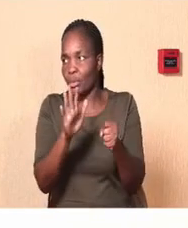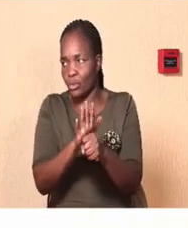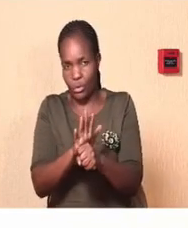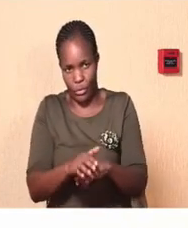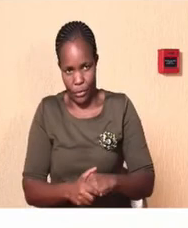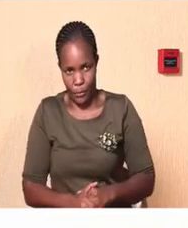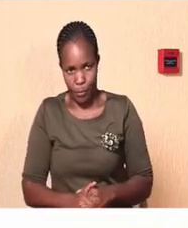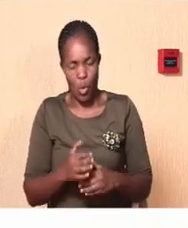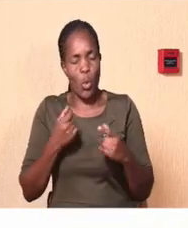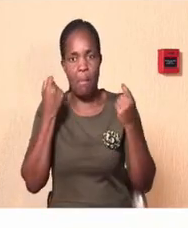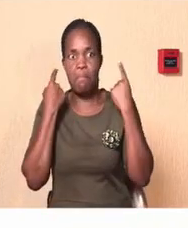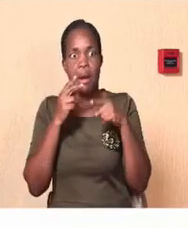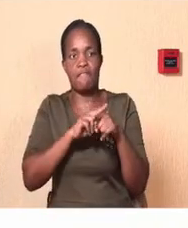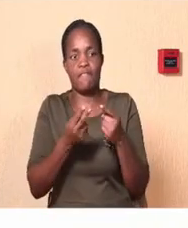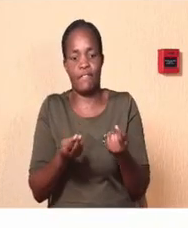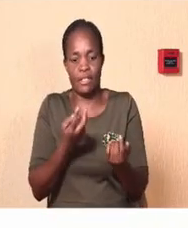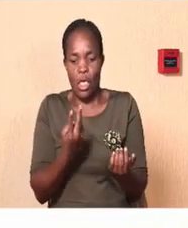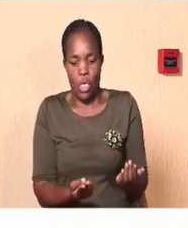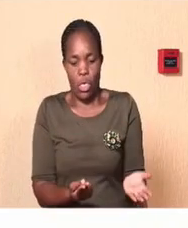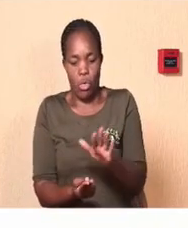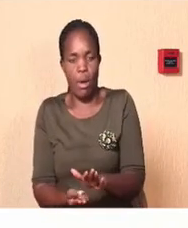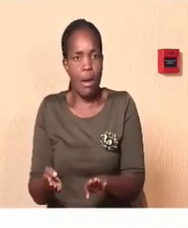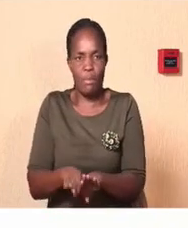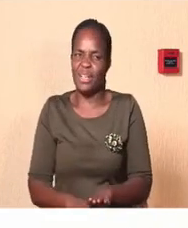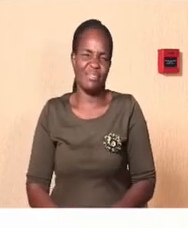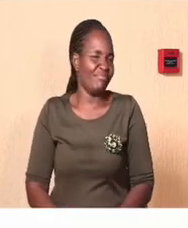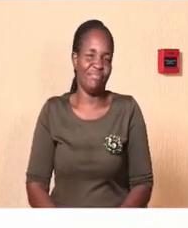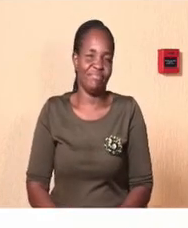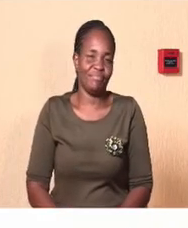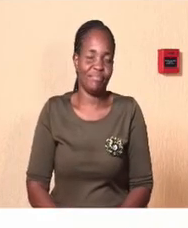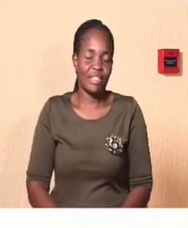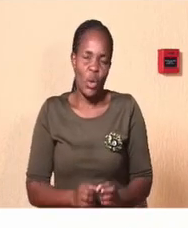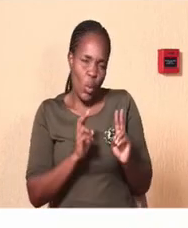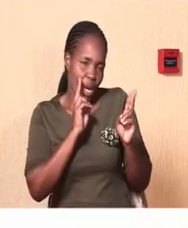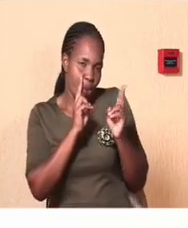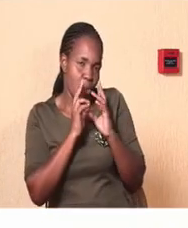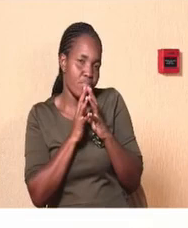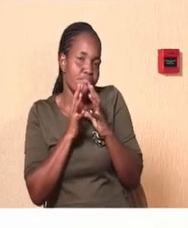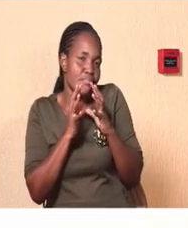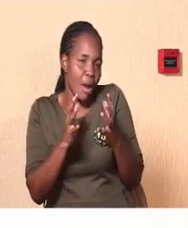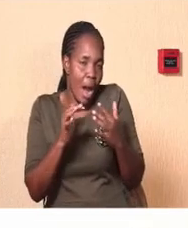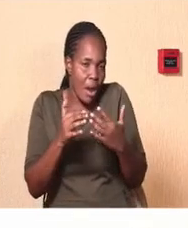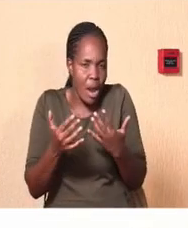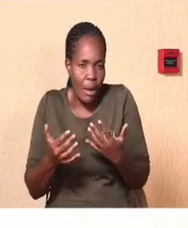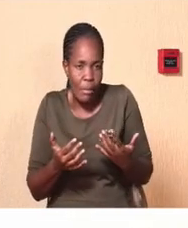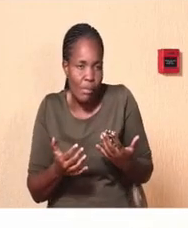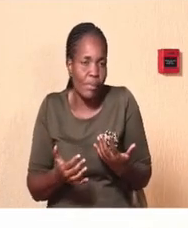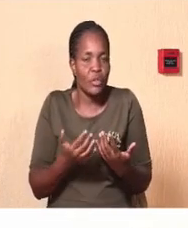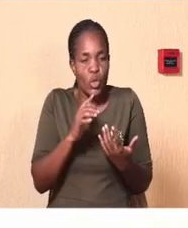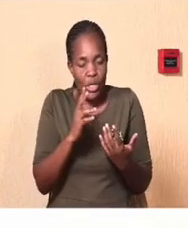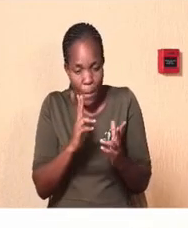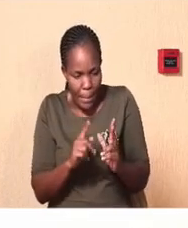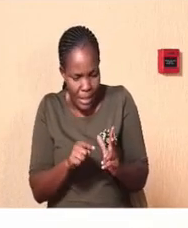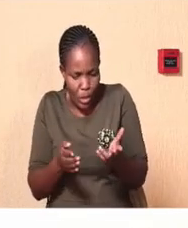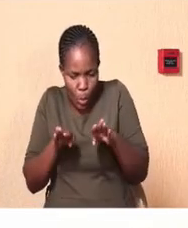be ignored at all. There will be consultations to talk to them, to try to find out from them where do they want to bury